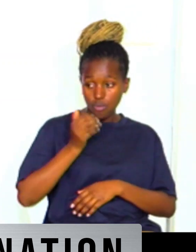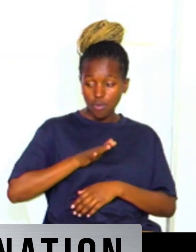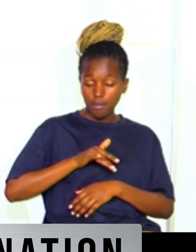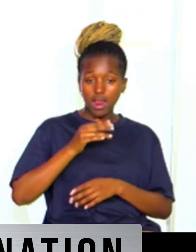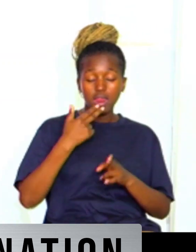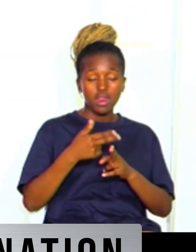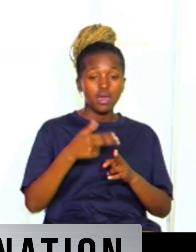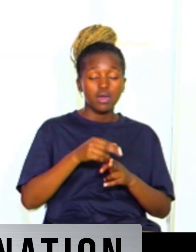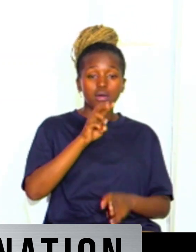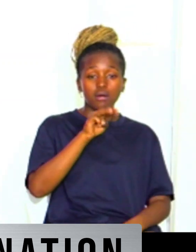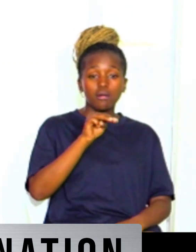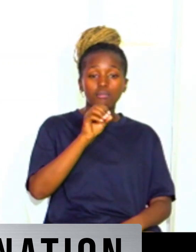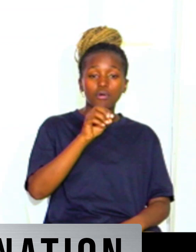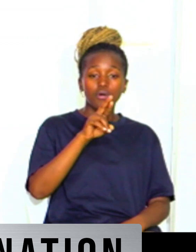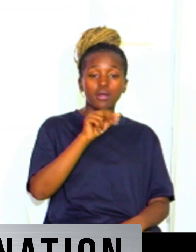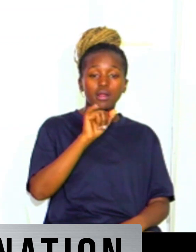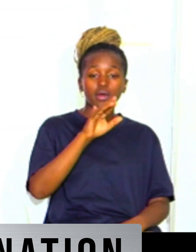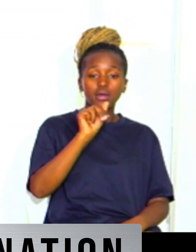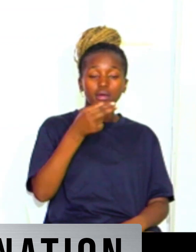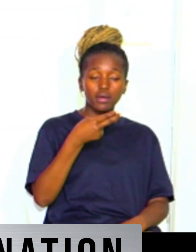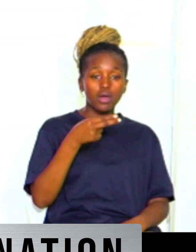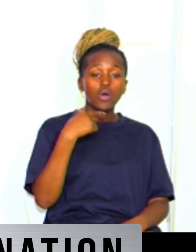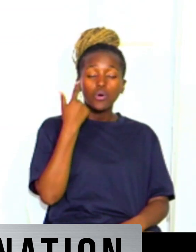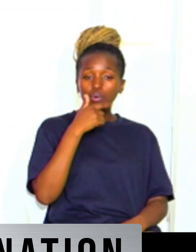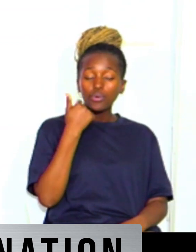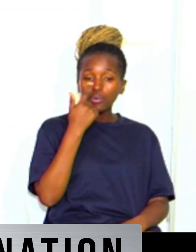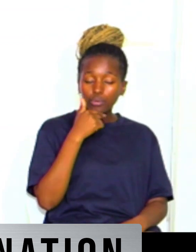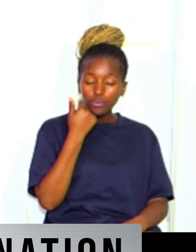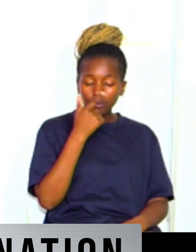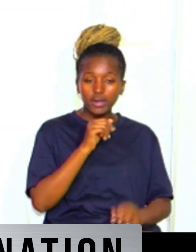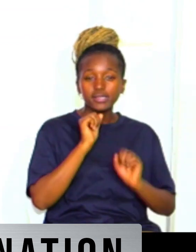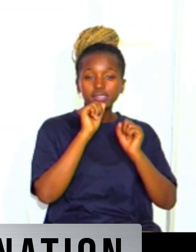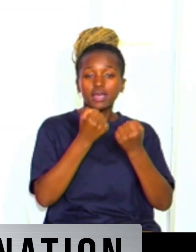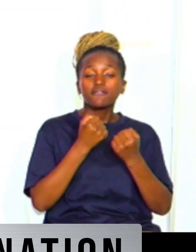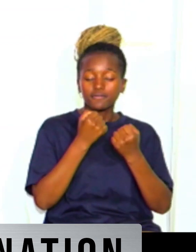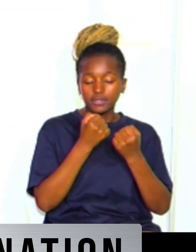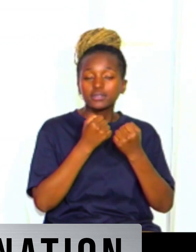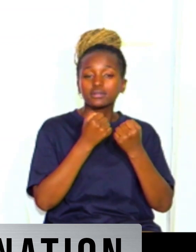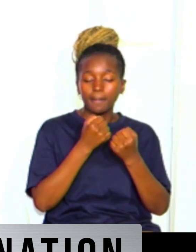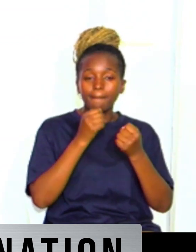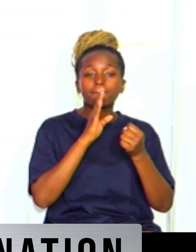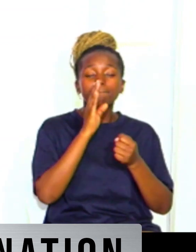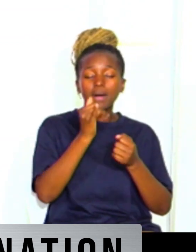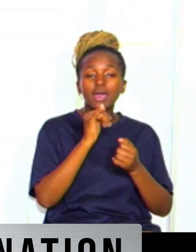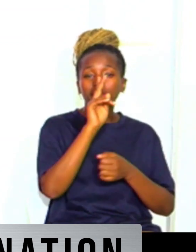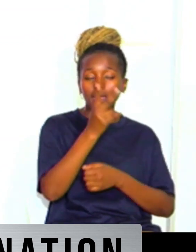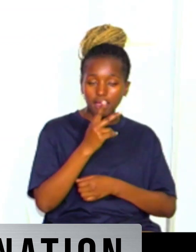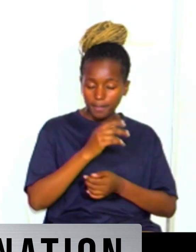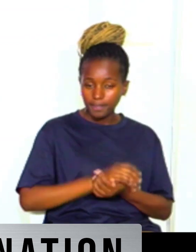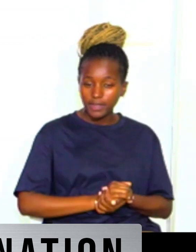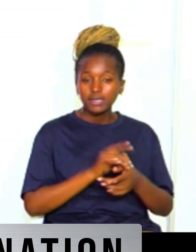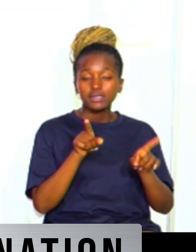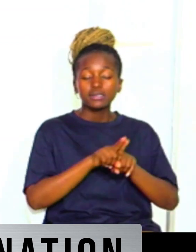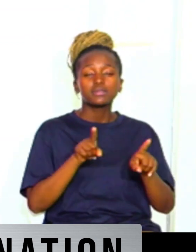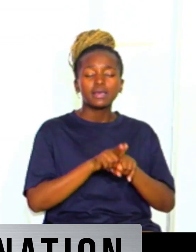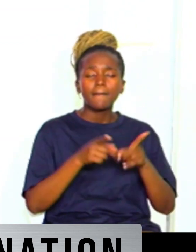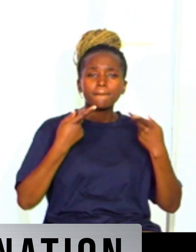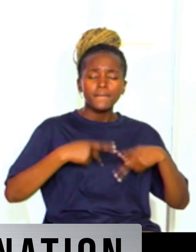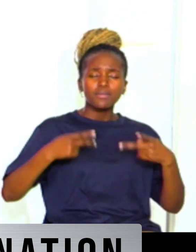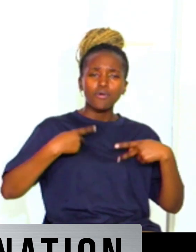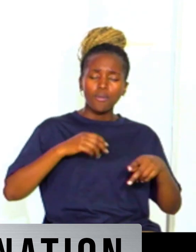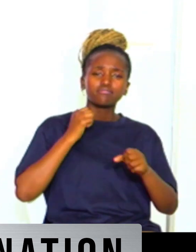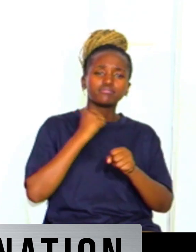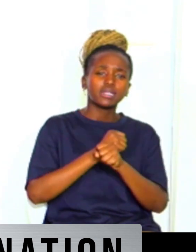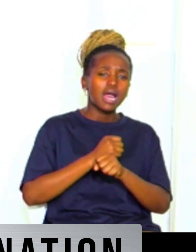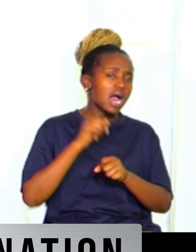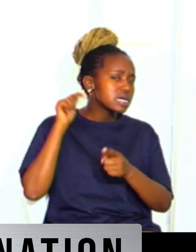have been killed here in Nairobi, but because the people shouted and the driver, you remember the driver of the city hopper, and many people shouted until